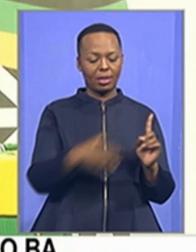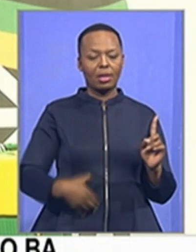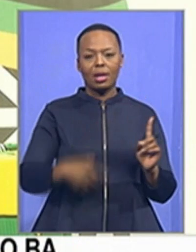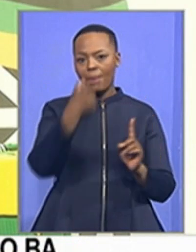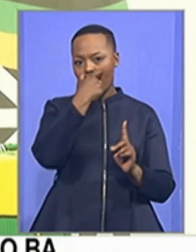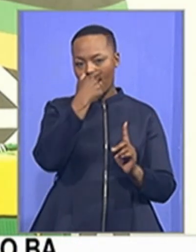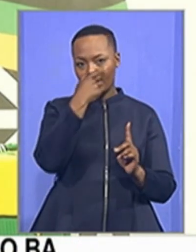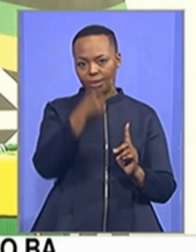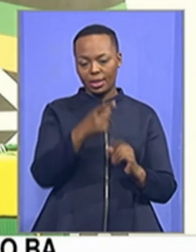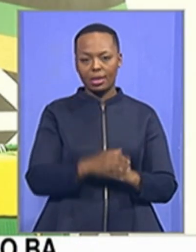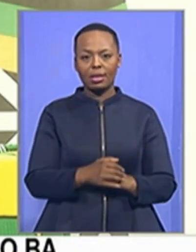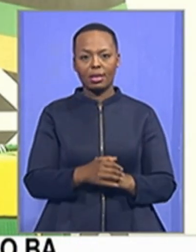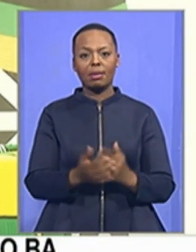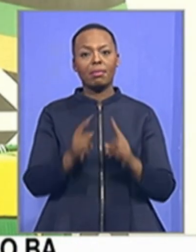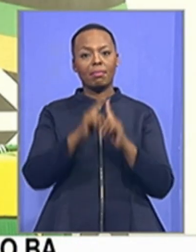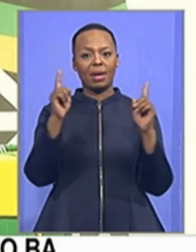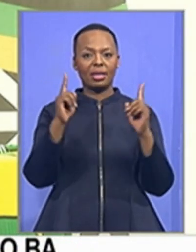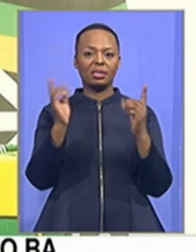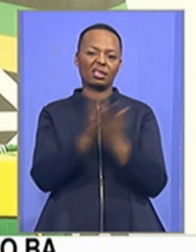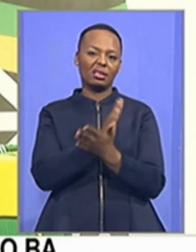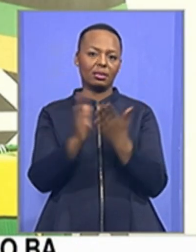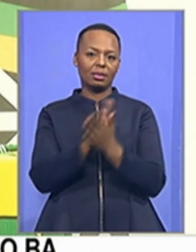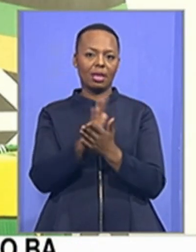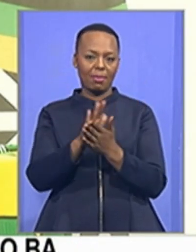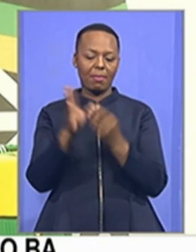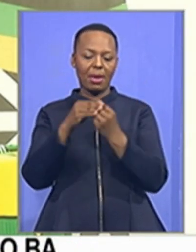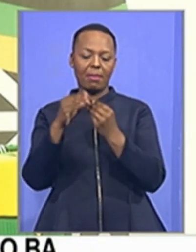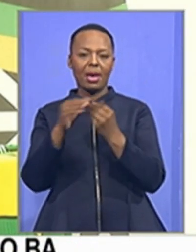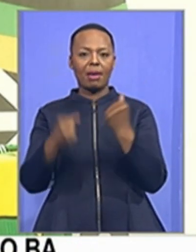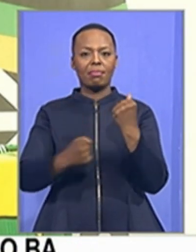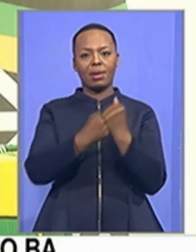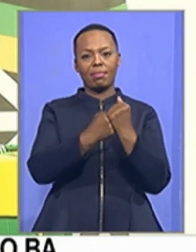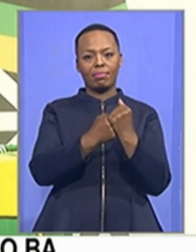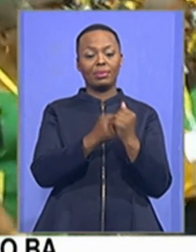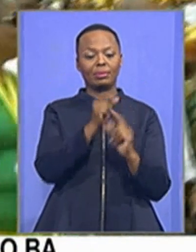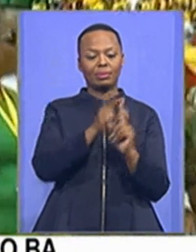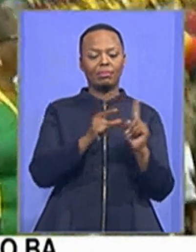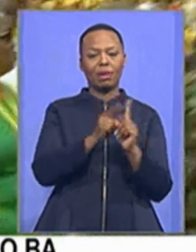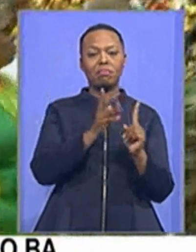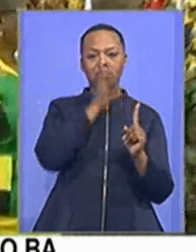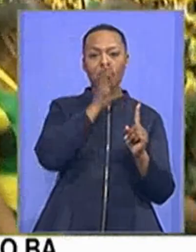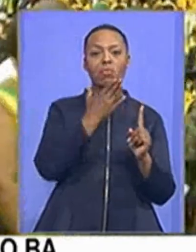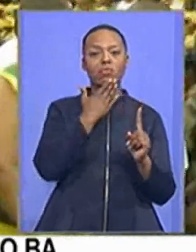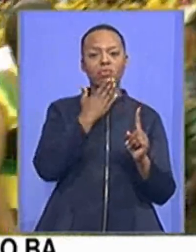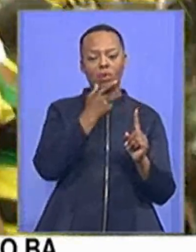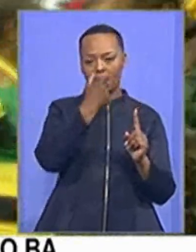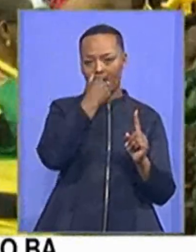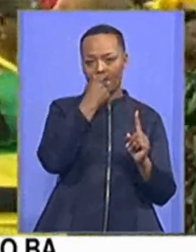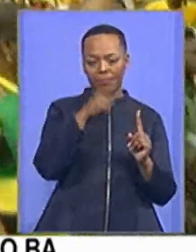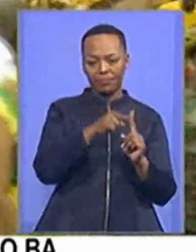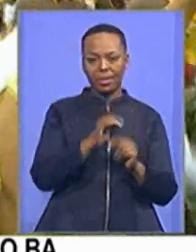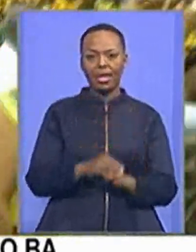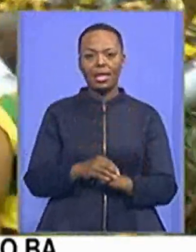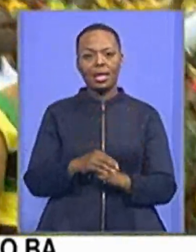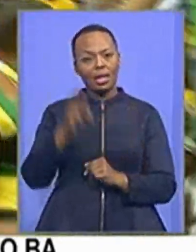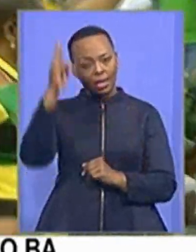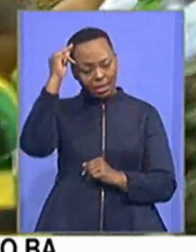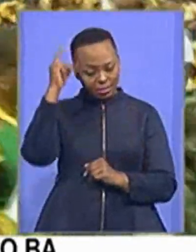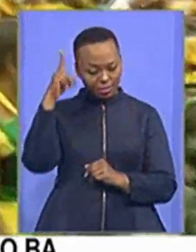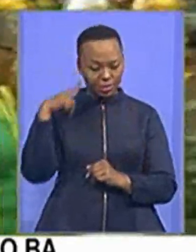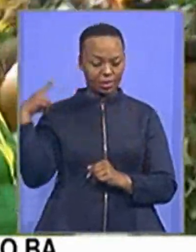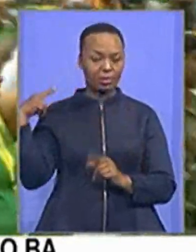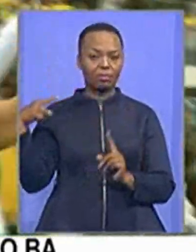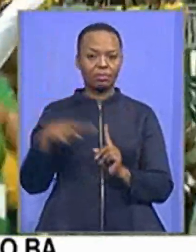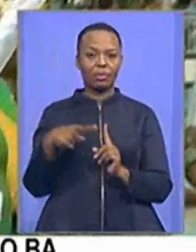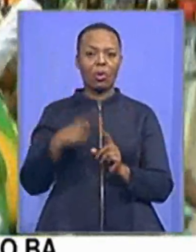Ramaphosa o swareletswe ke bonkgetheng ba makala a ANC leloko la komiti petition ya ANC Lintiwe Sisulu yo a phela go bolela